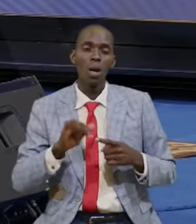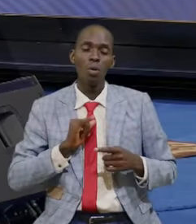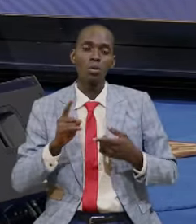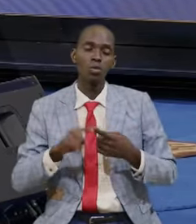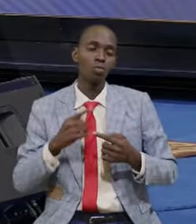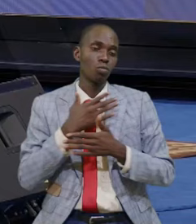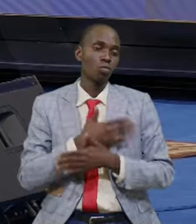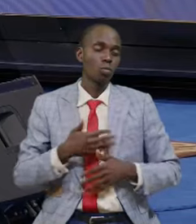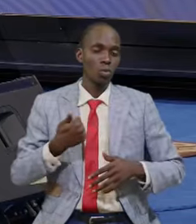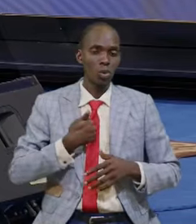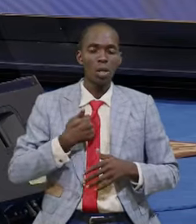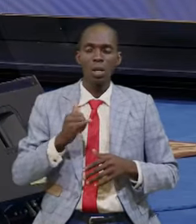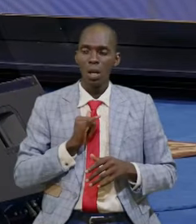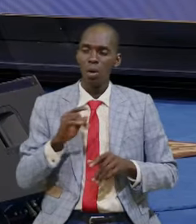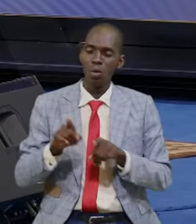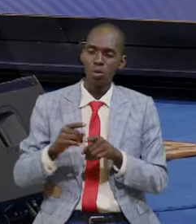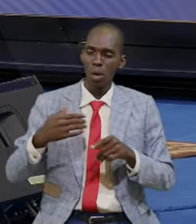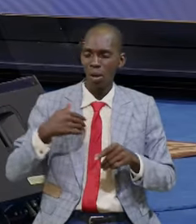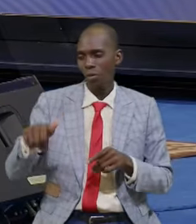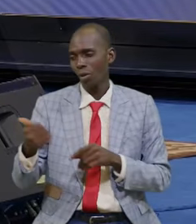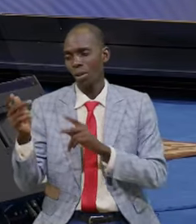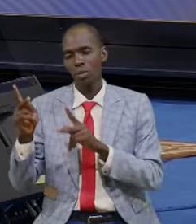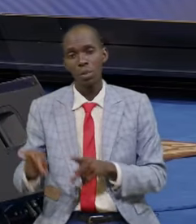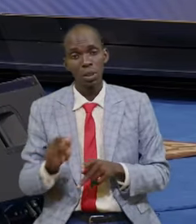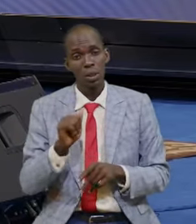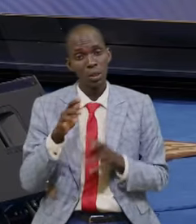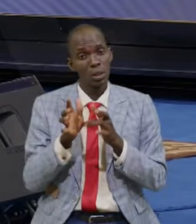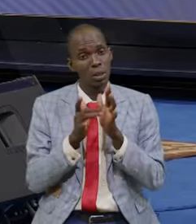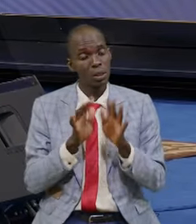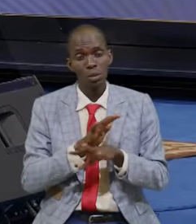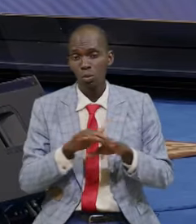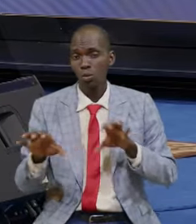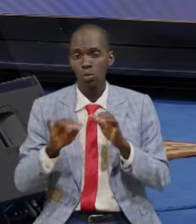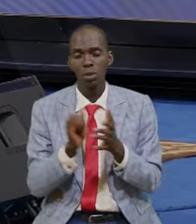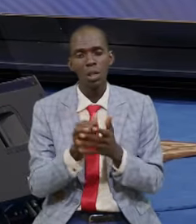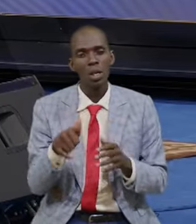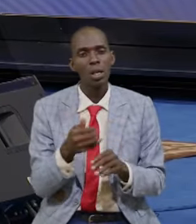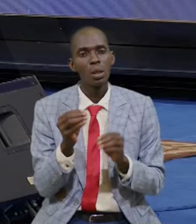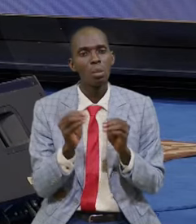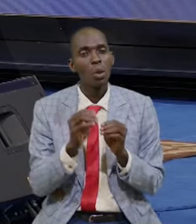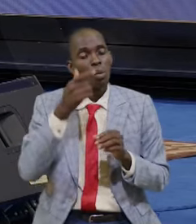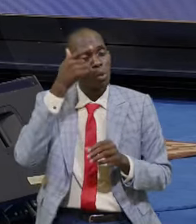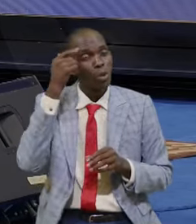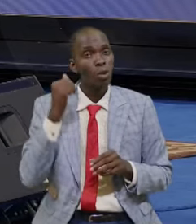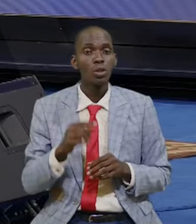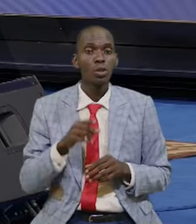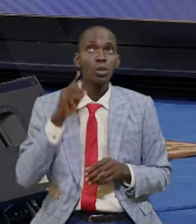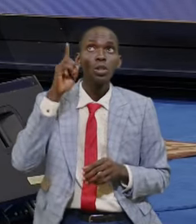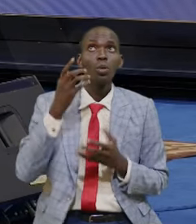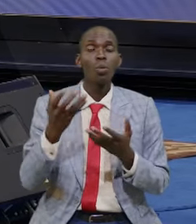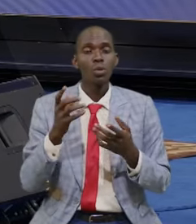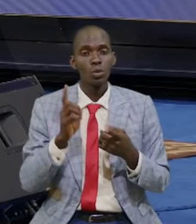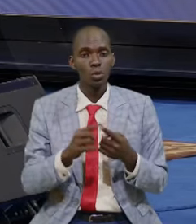also have this. A child of God doesn't do that anymore, because now He wants to present you